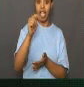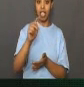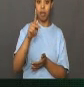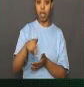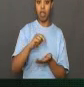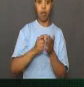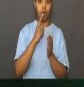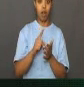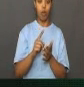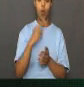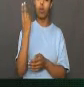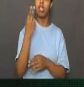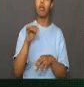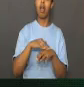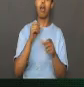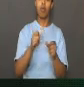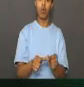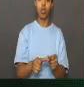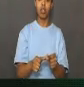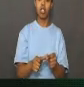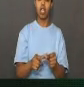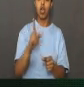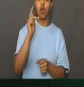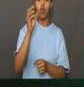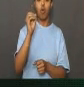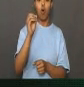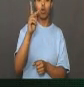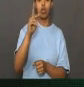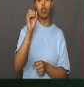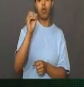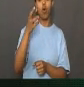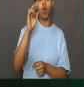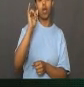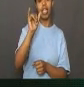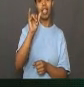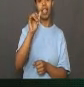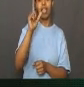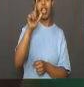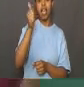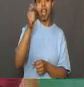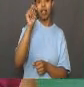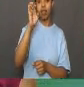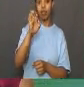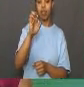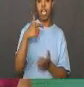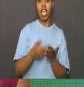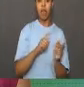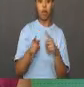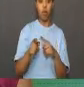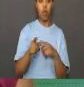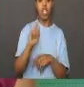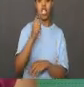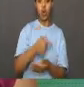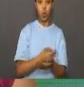ATP are used to phosphorylate a molecule of glucose.